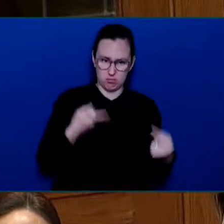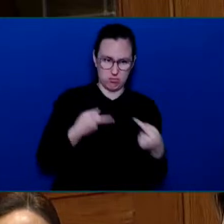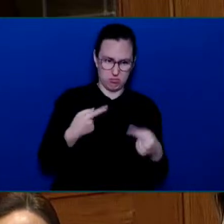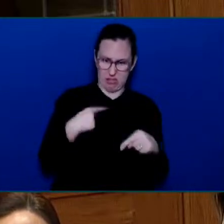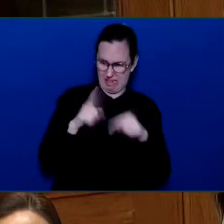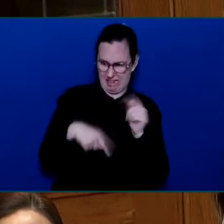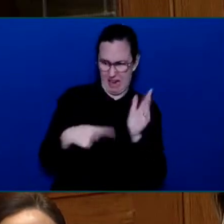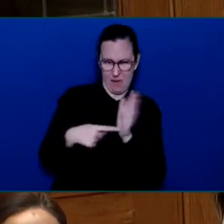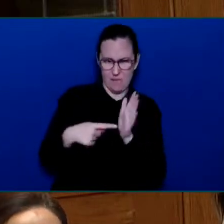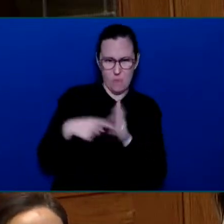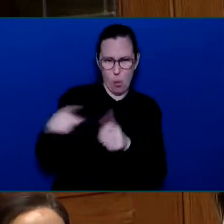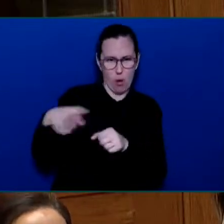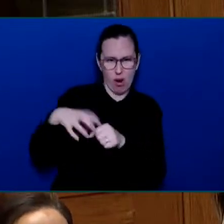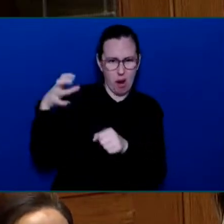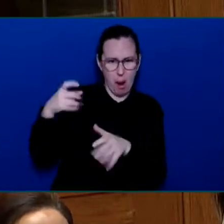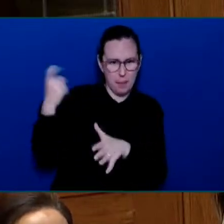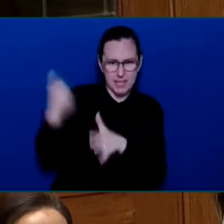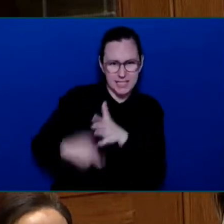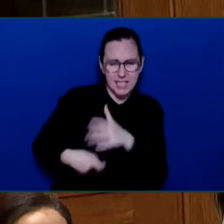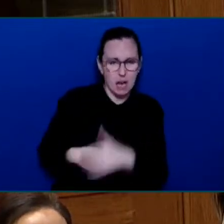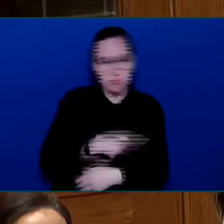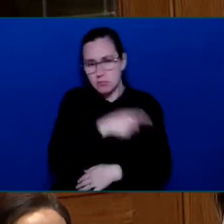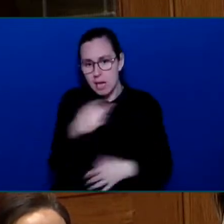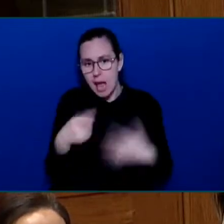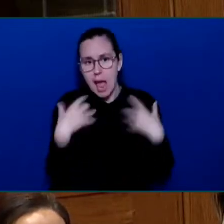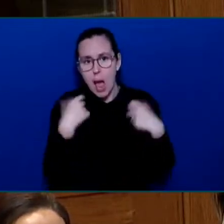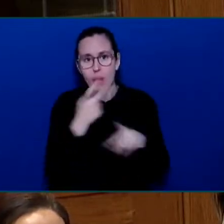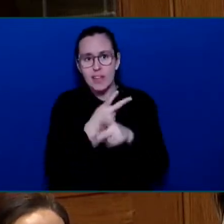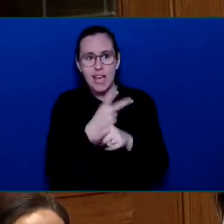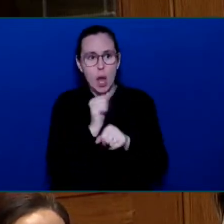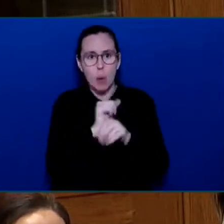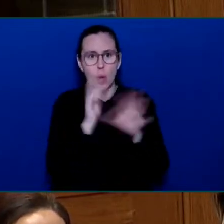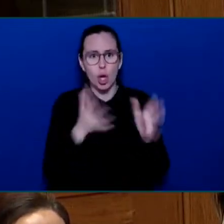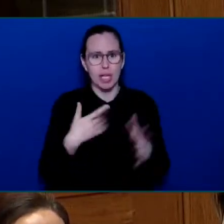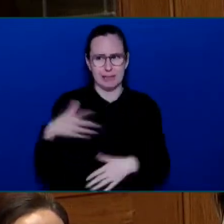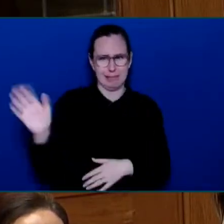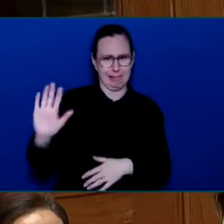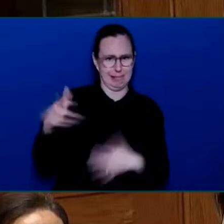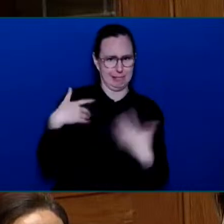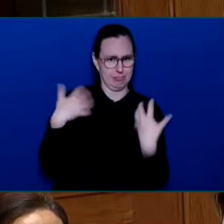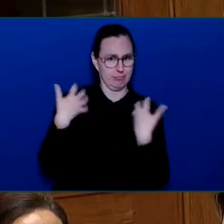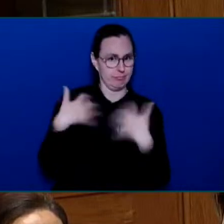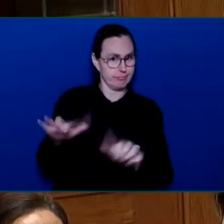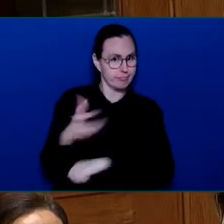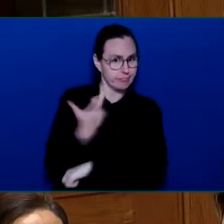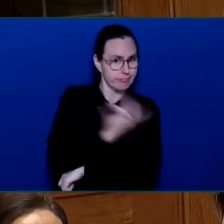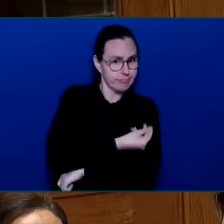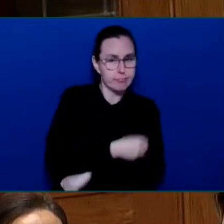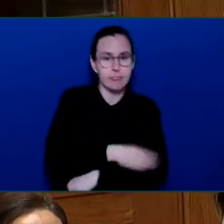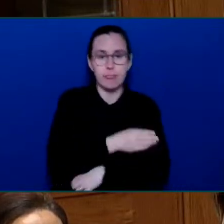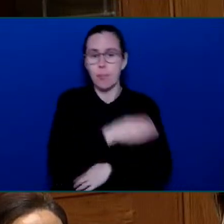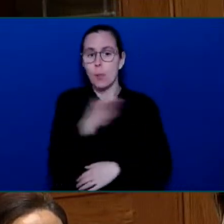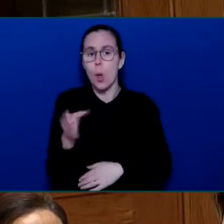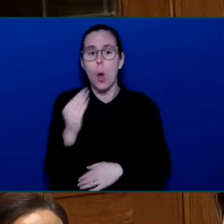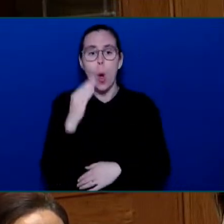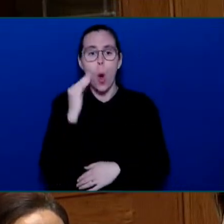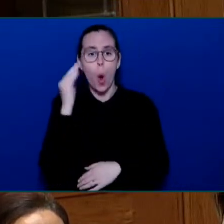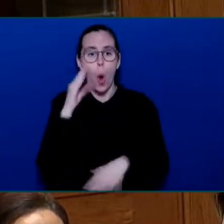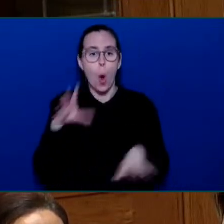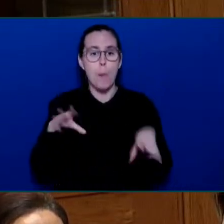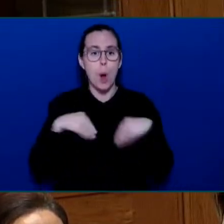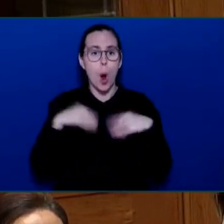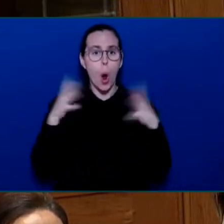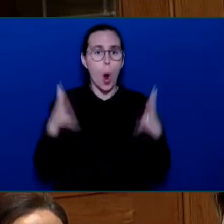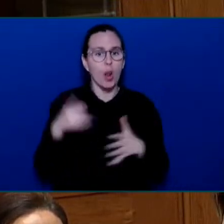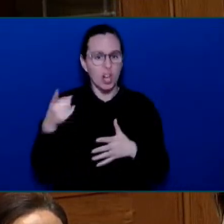who are watching this government rip away their property rights. Mr. Speaker,